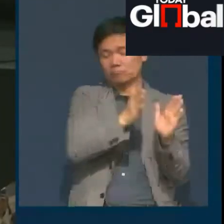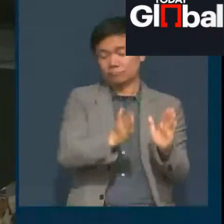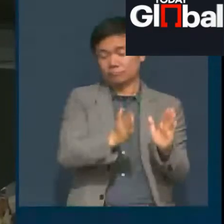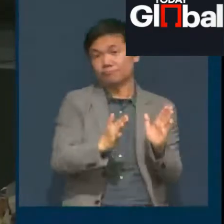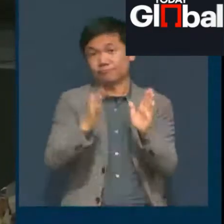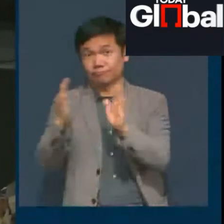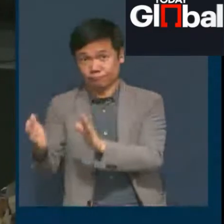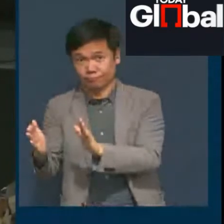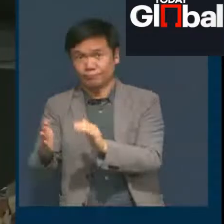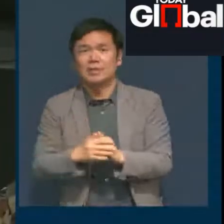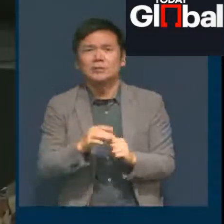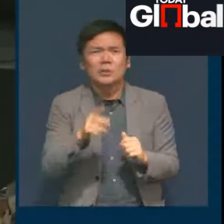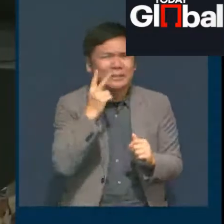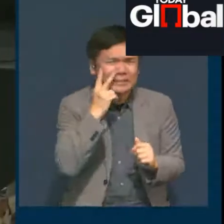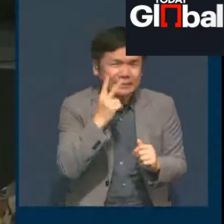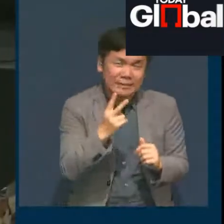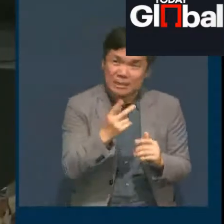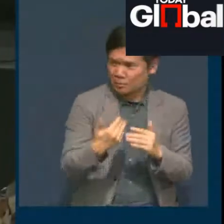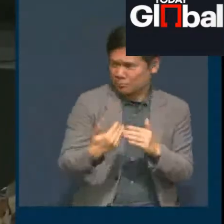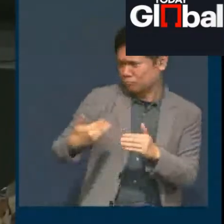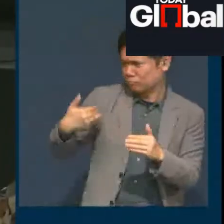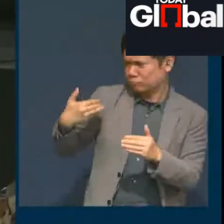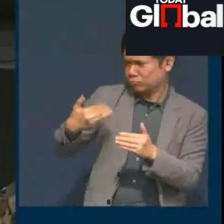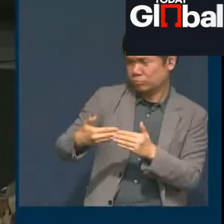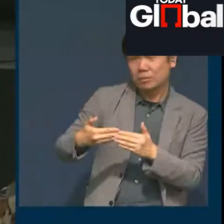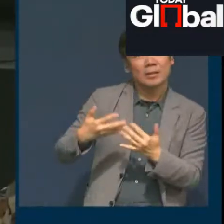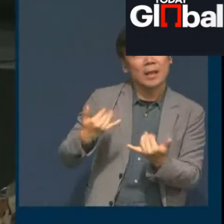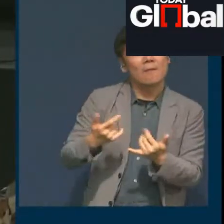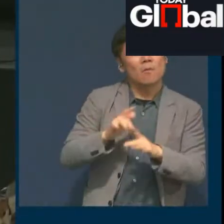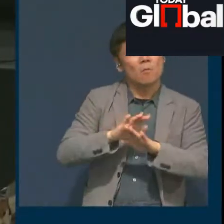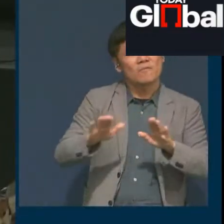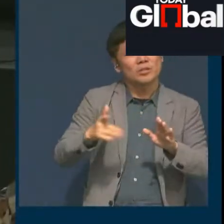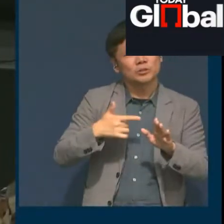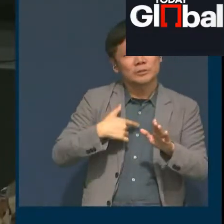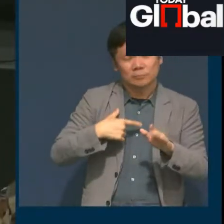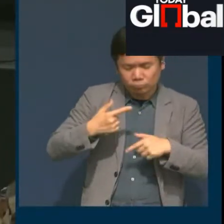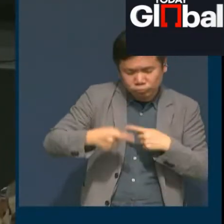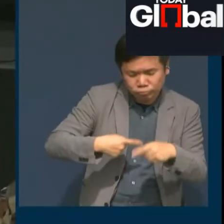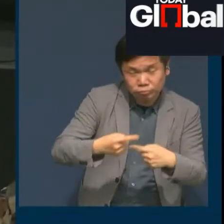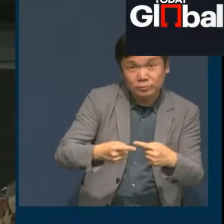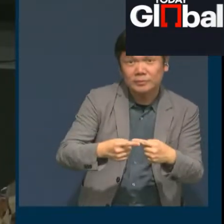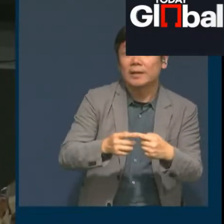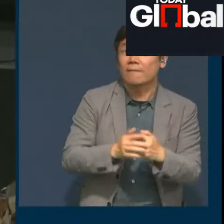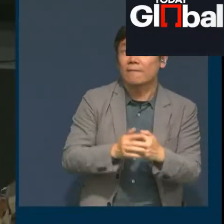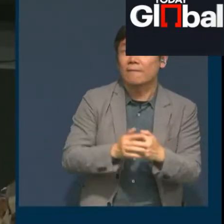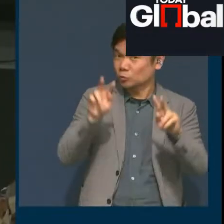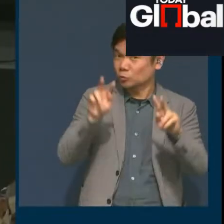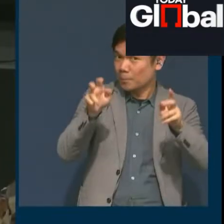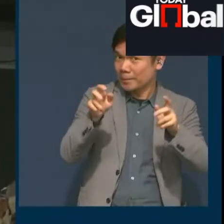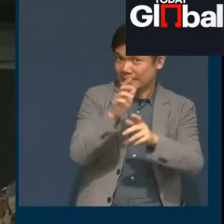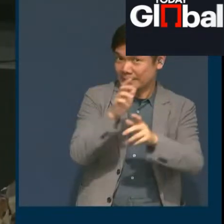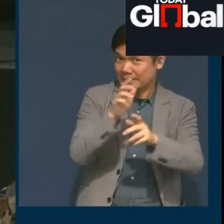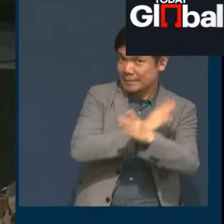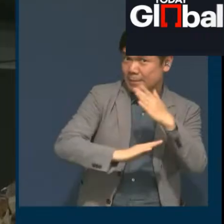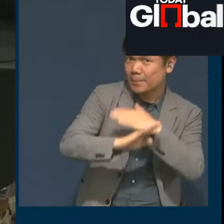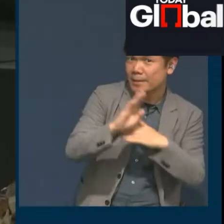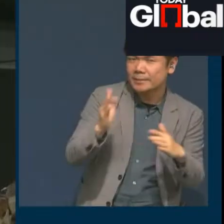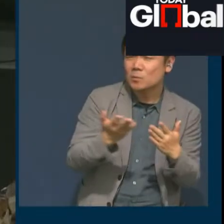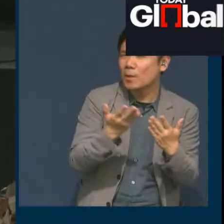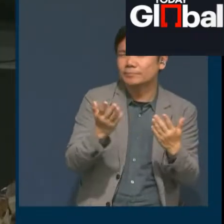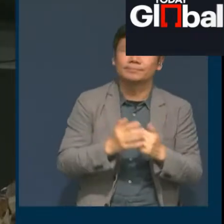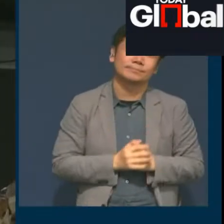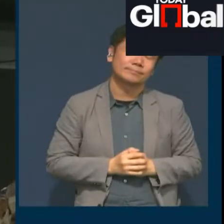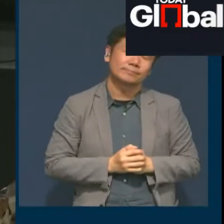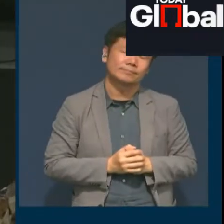were the initiatives that are launched as part of this initiatives related to persons with disabilities. What are the objectives